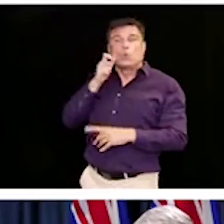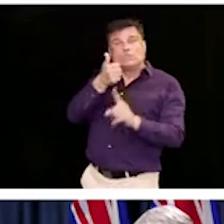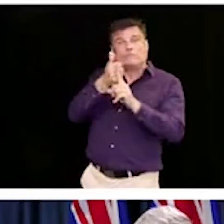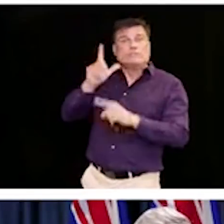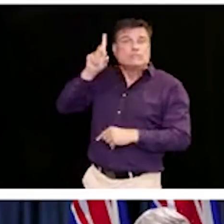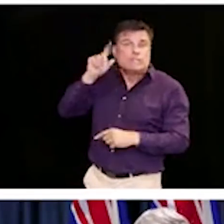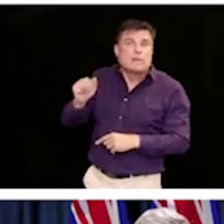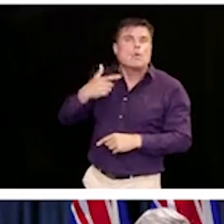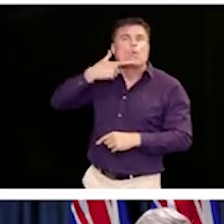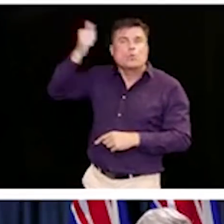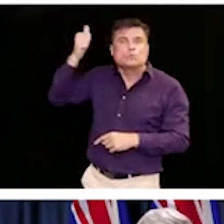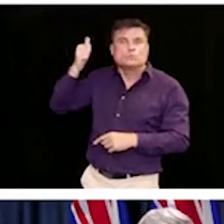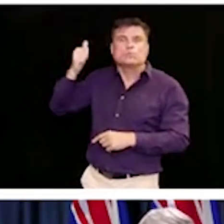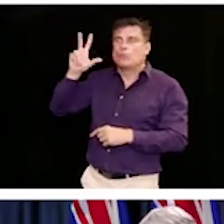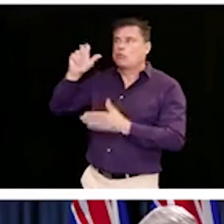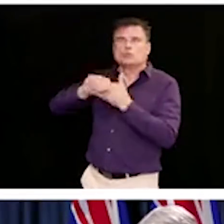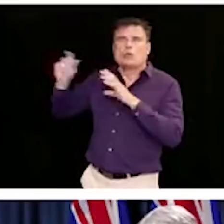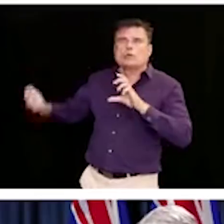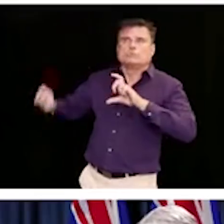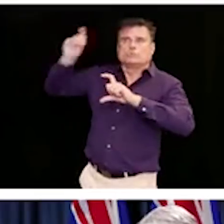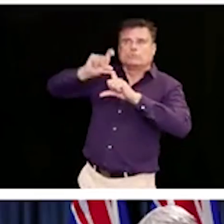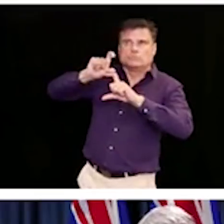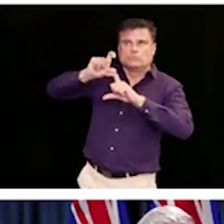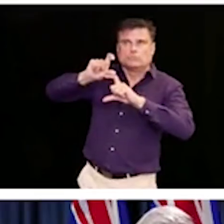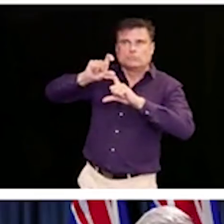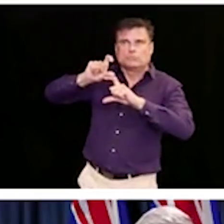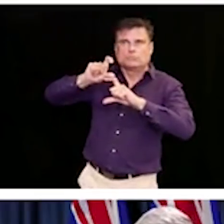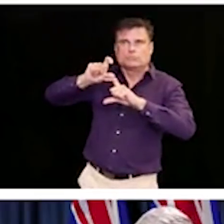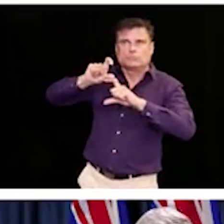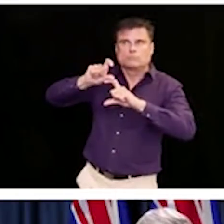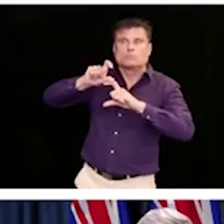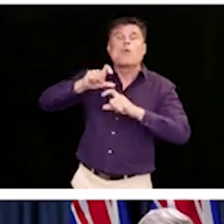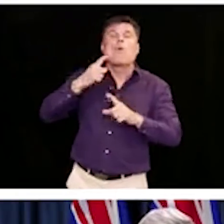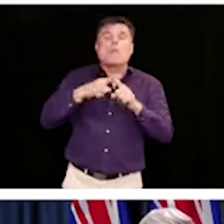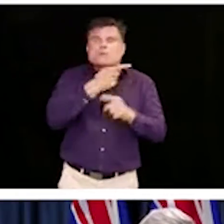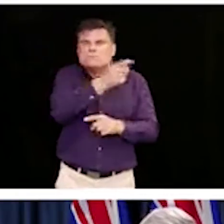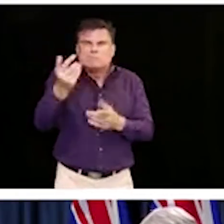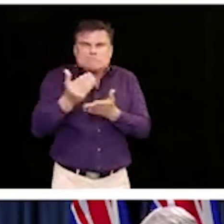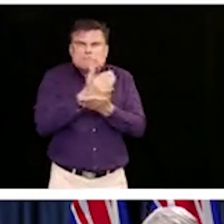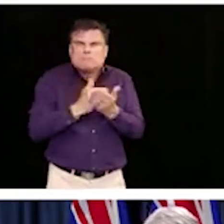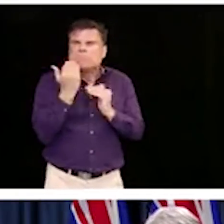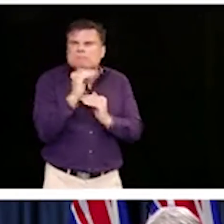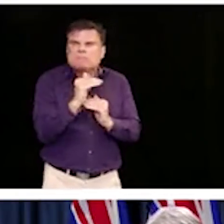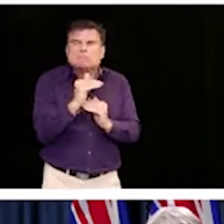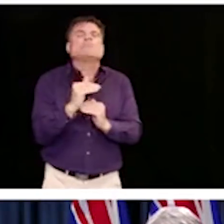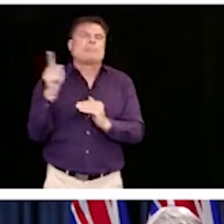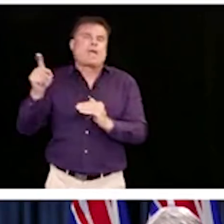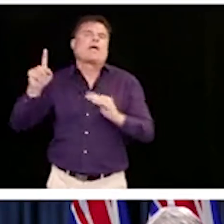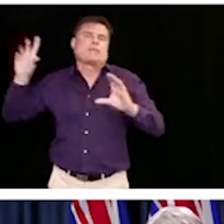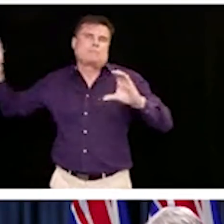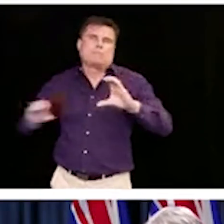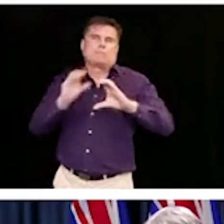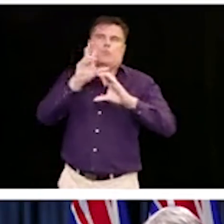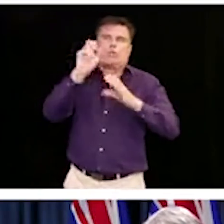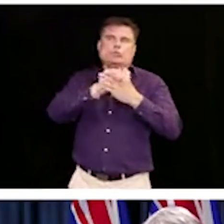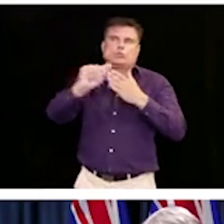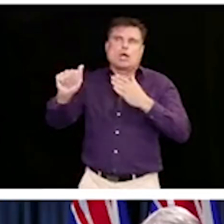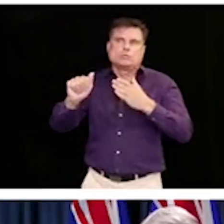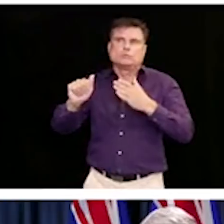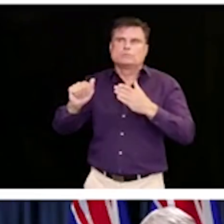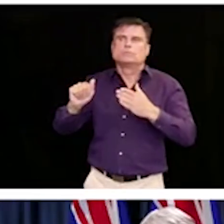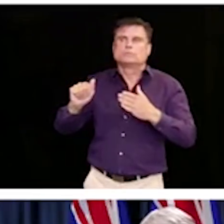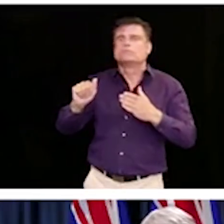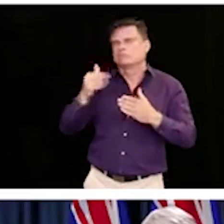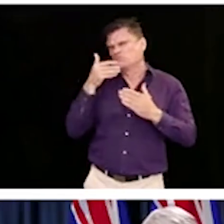and that also included a boost for the senior supplement for those low-income seniors through to the end of August.